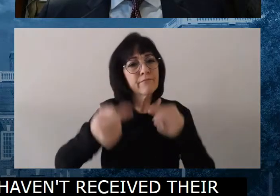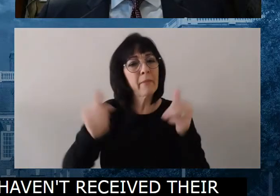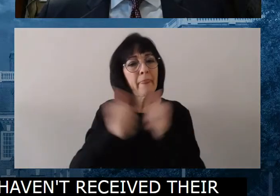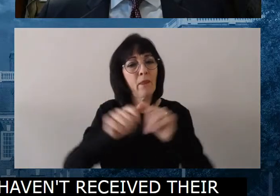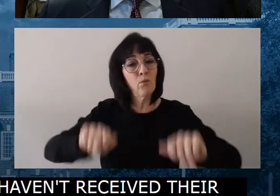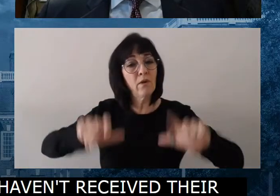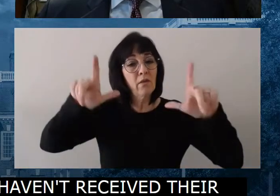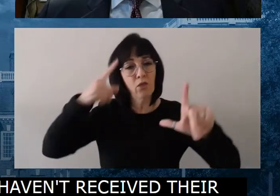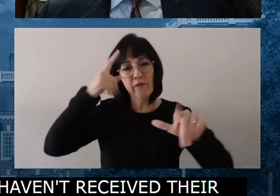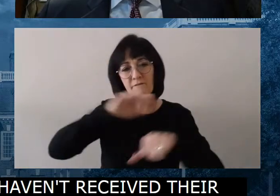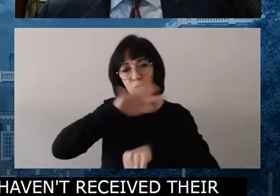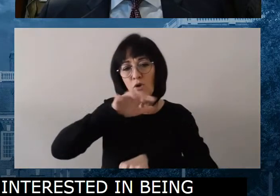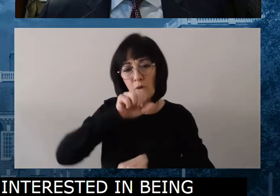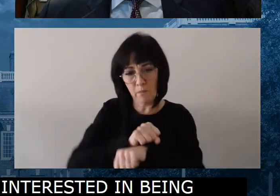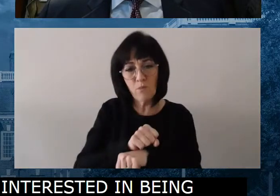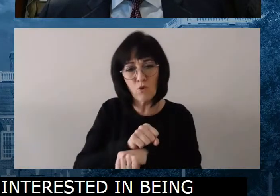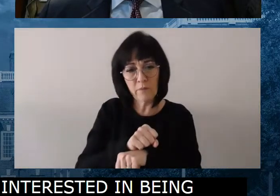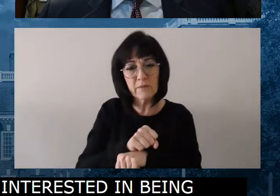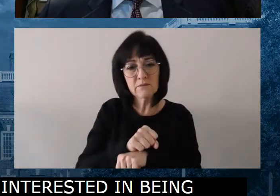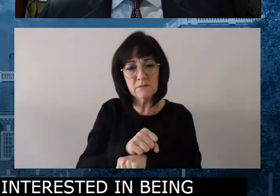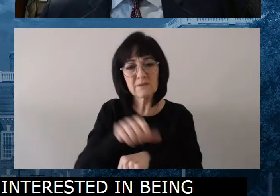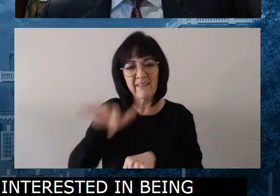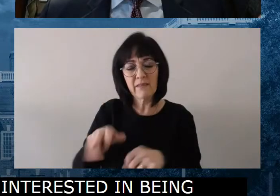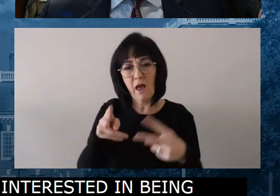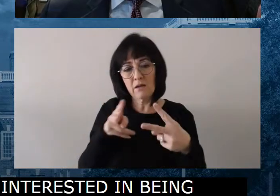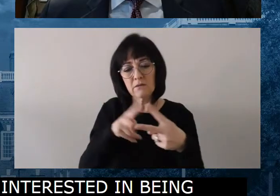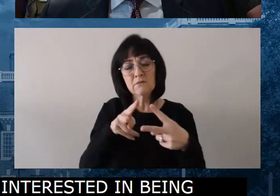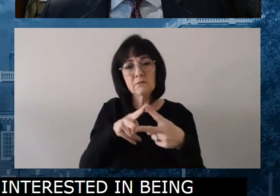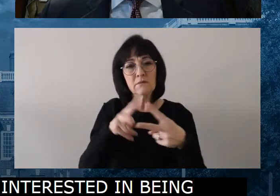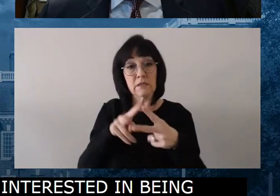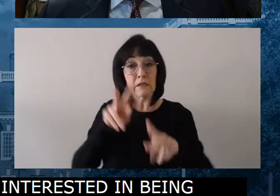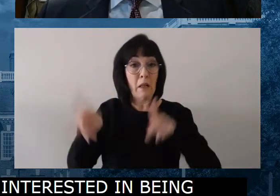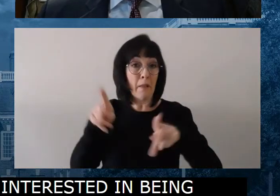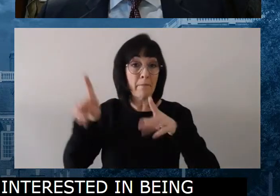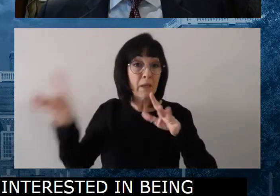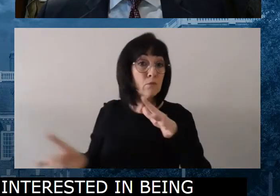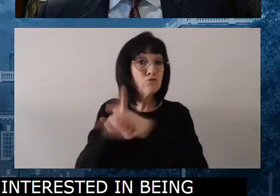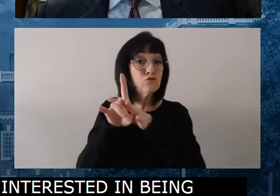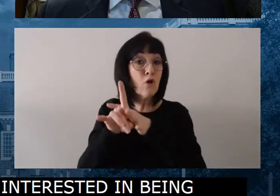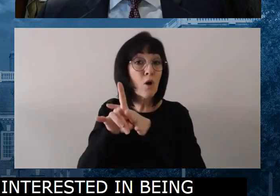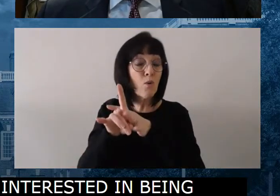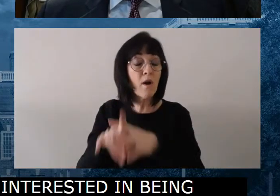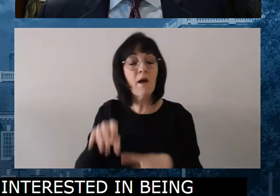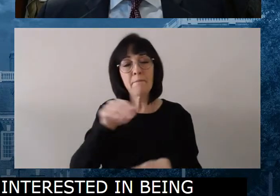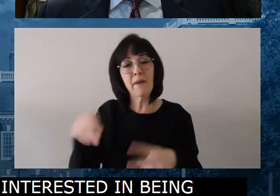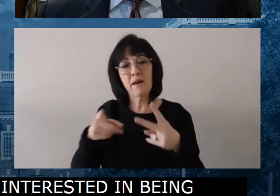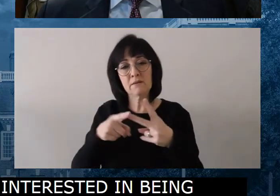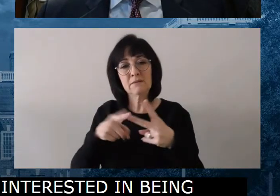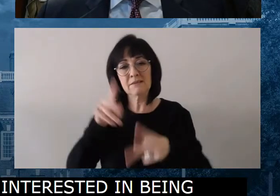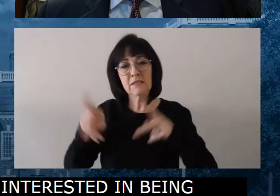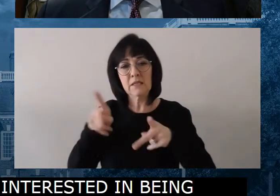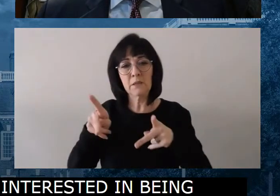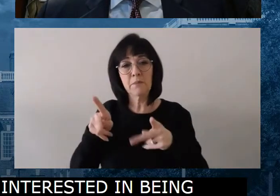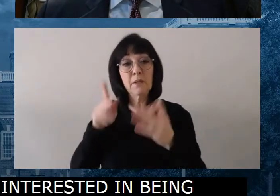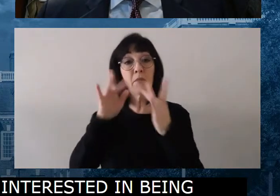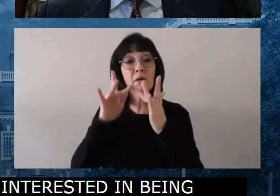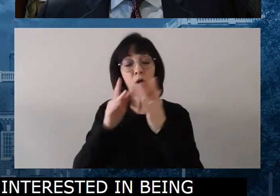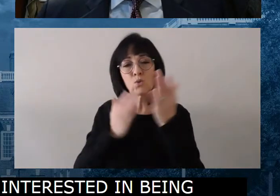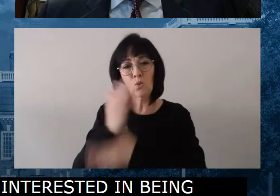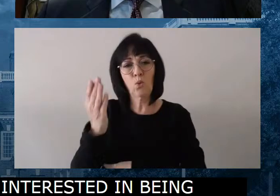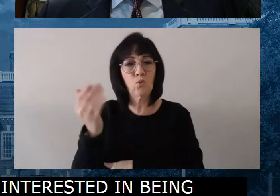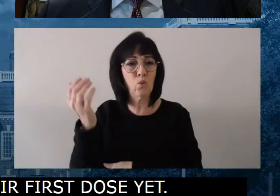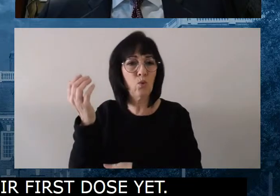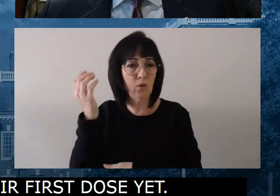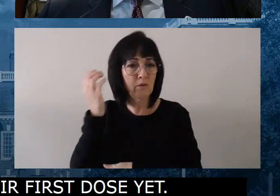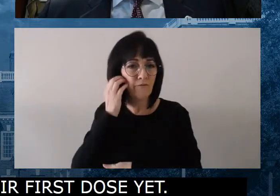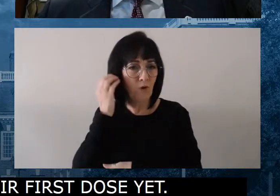groups, but definitely an option that I think is going to help us with the experience of those trying to identify where they could